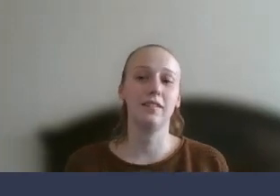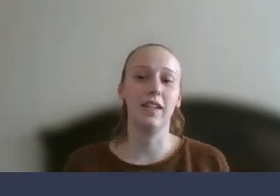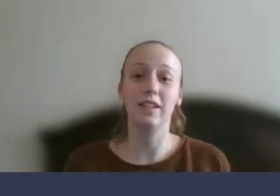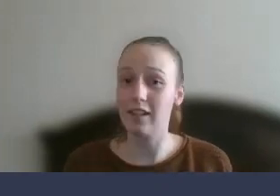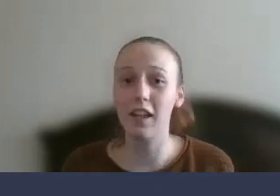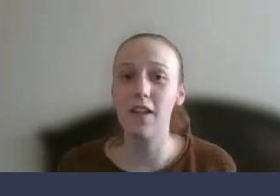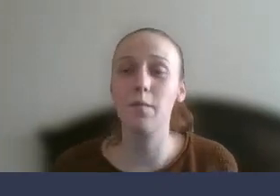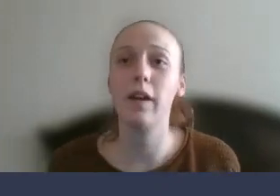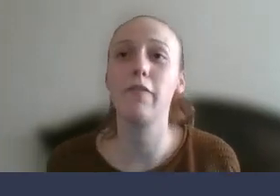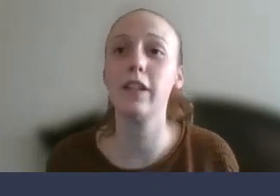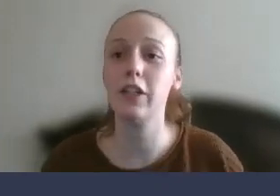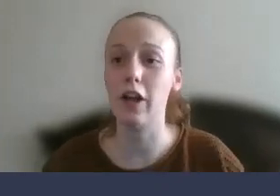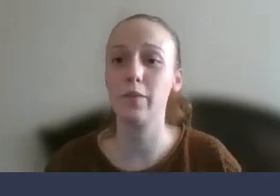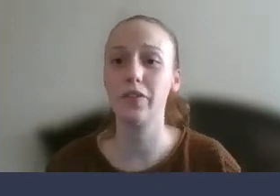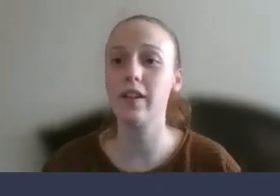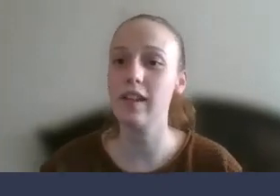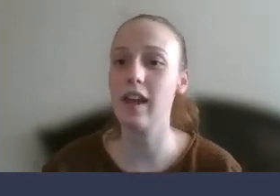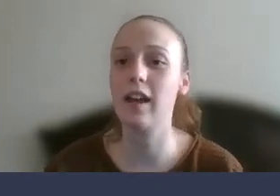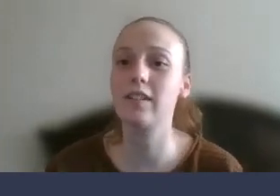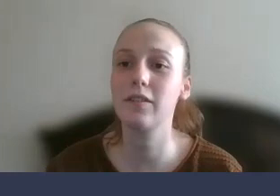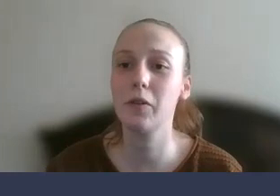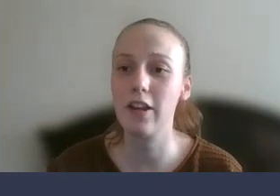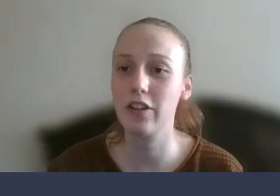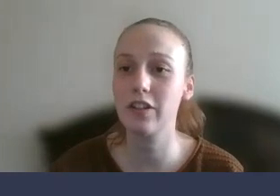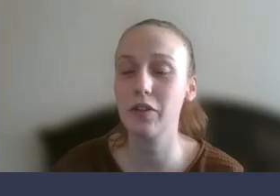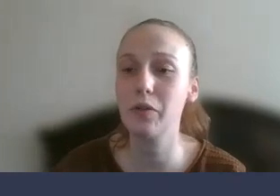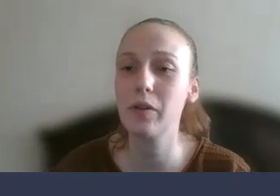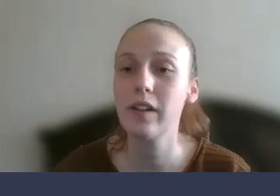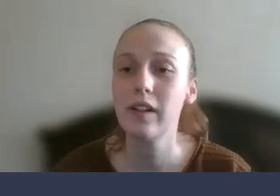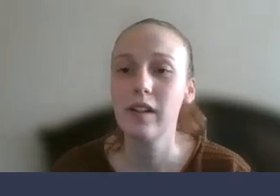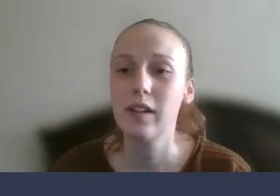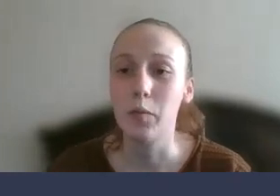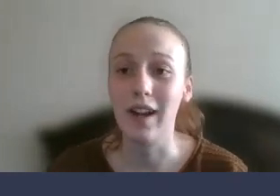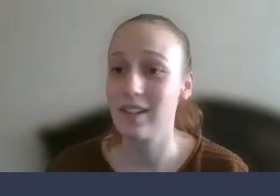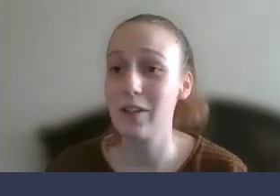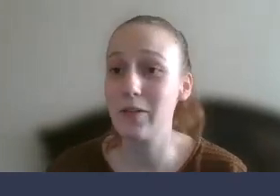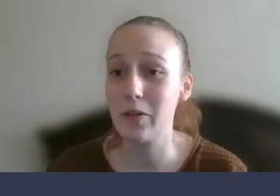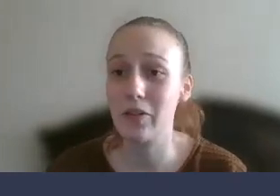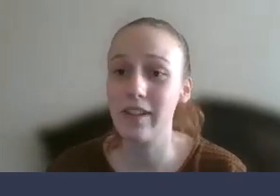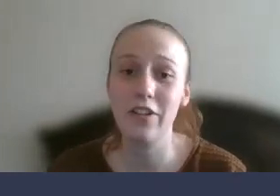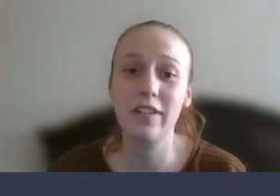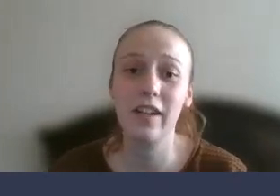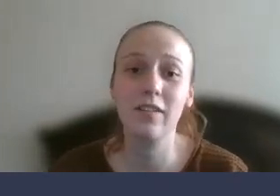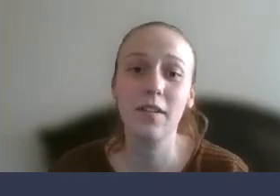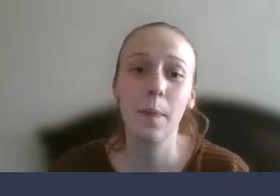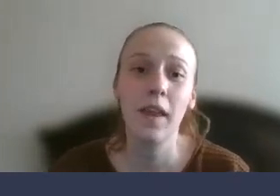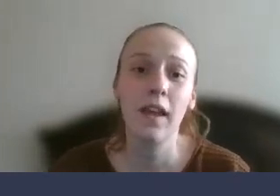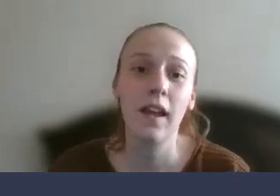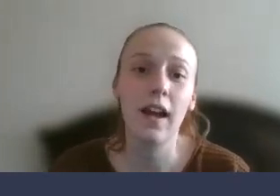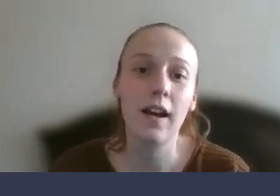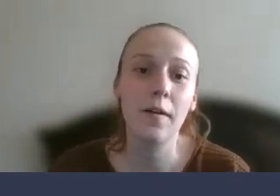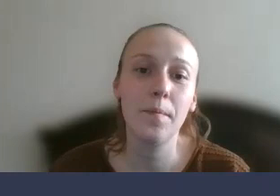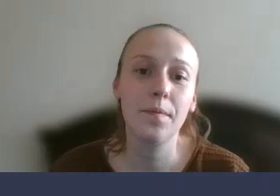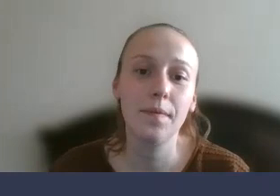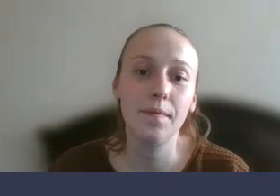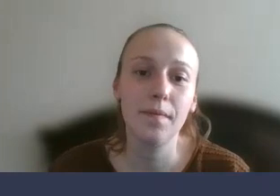That it does give them a really good opportunity and location to practice those socialization skills.